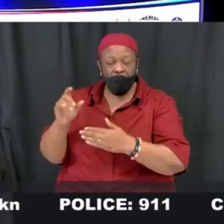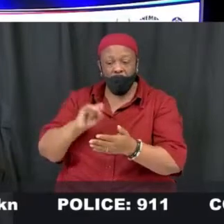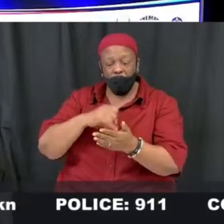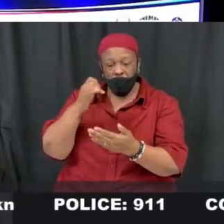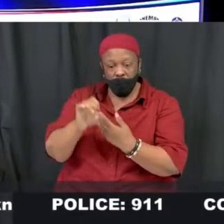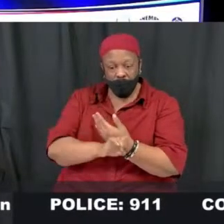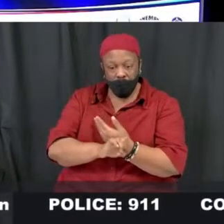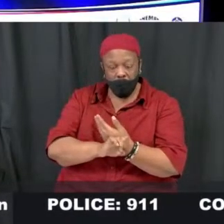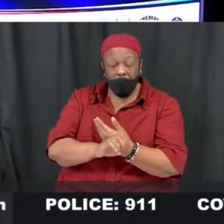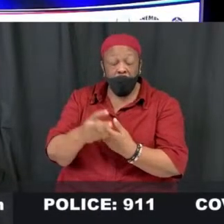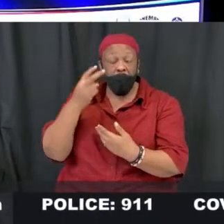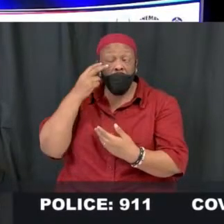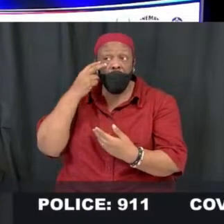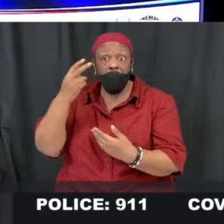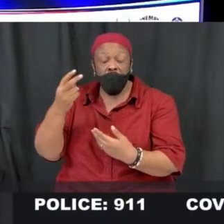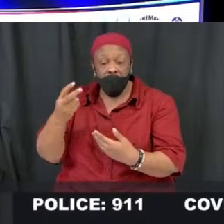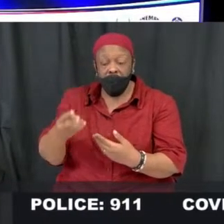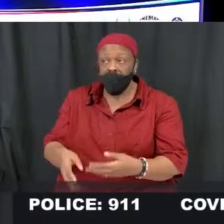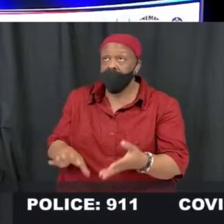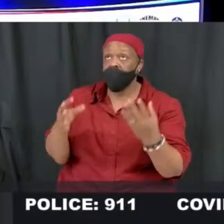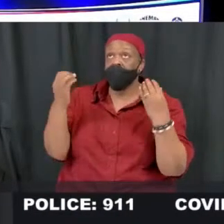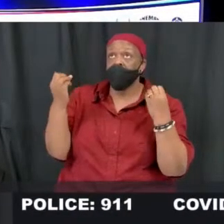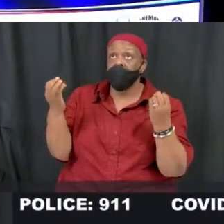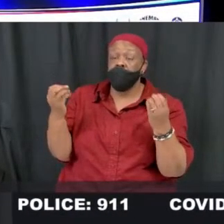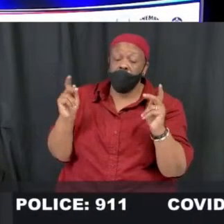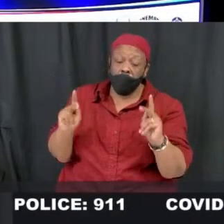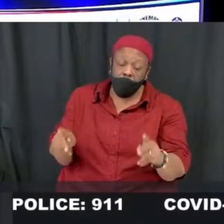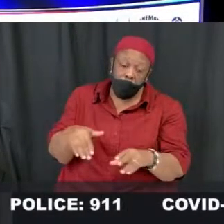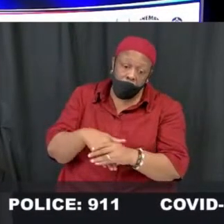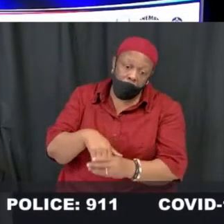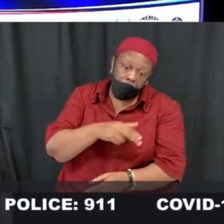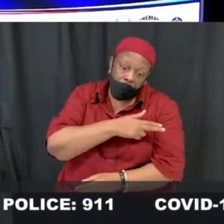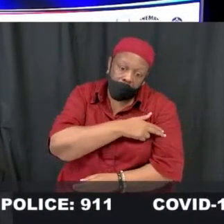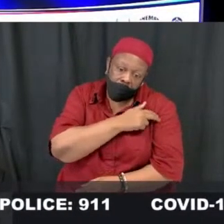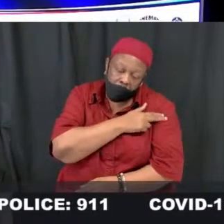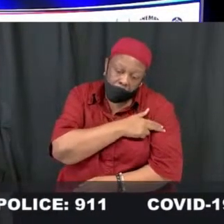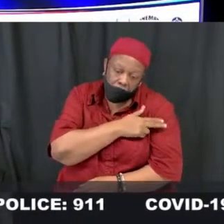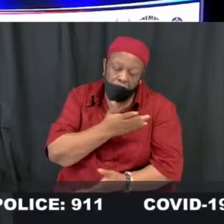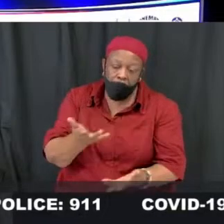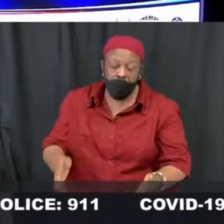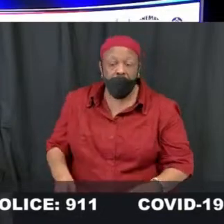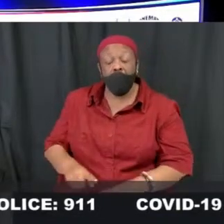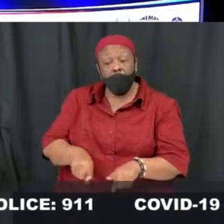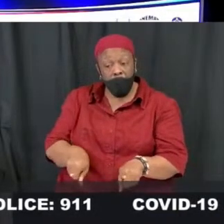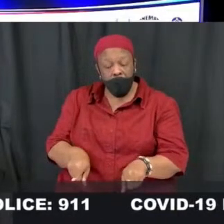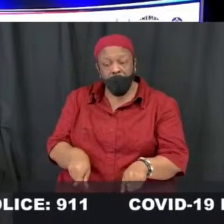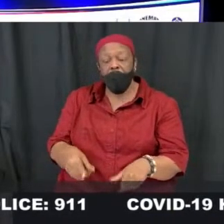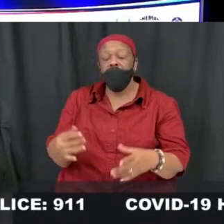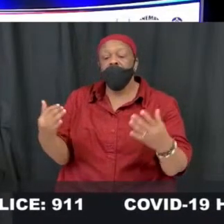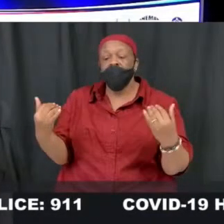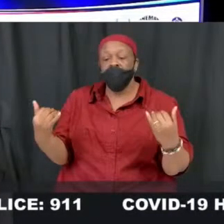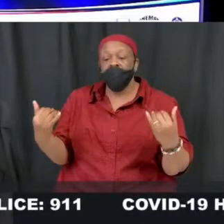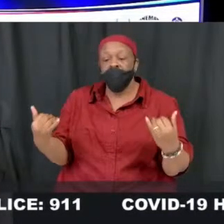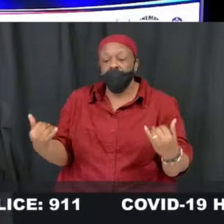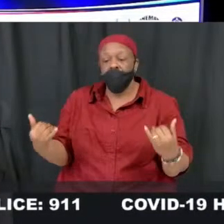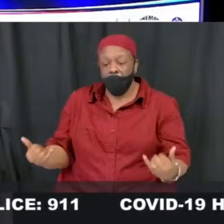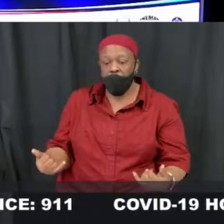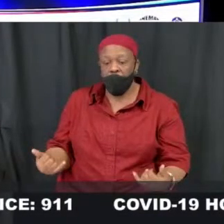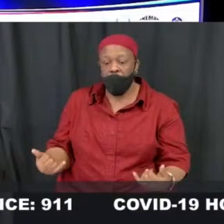healthcare system and rising death toll from COVID-19. We are in a much better position to halt the spread of